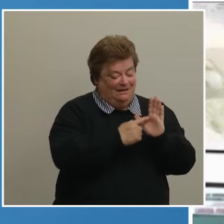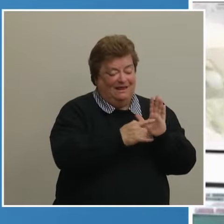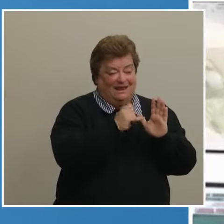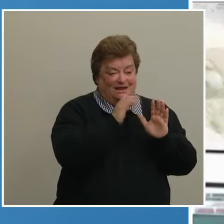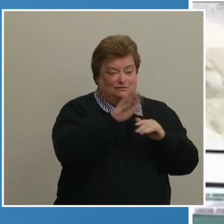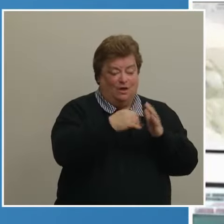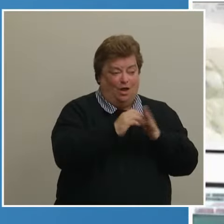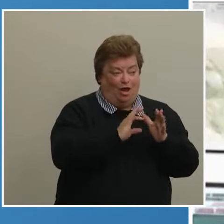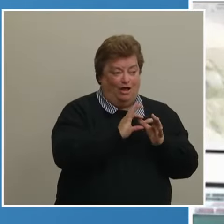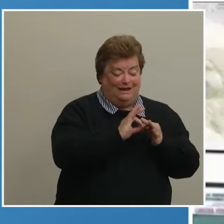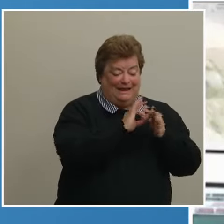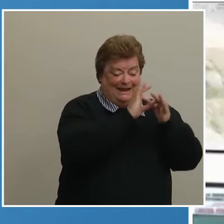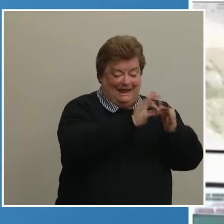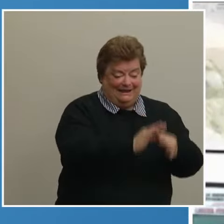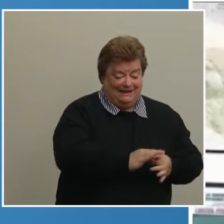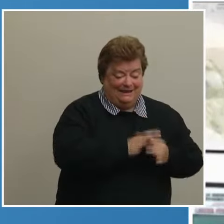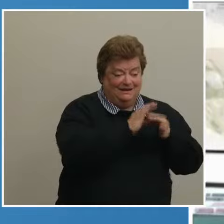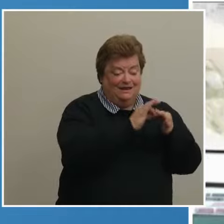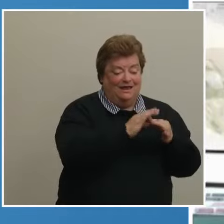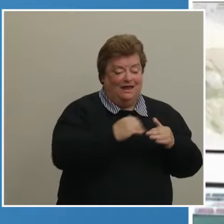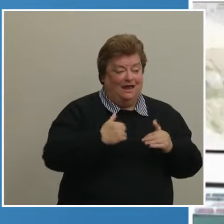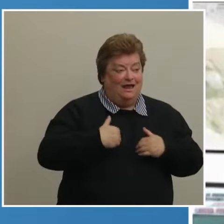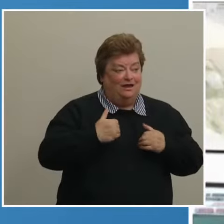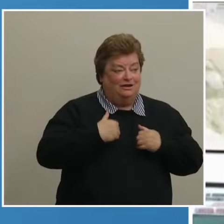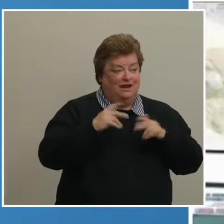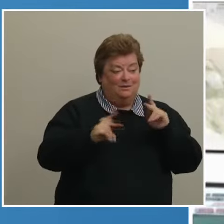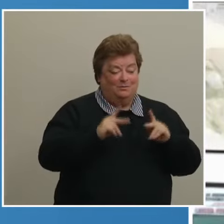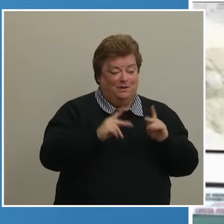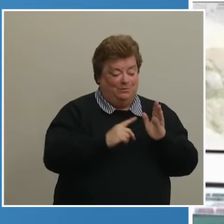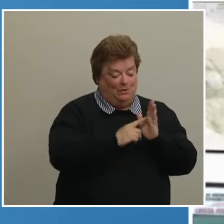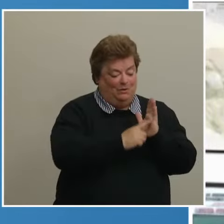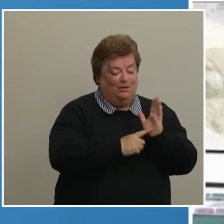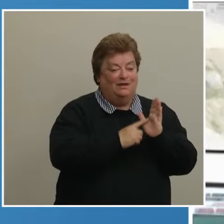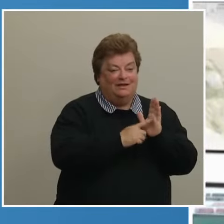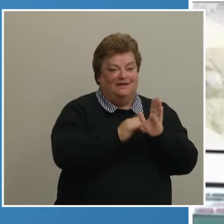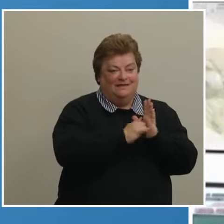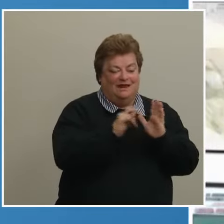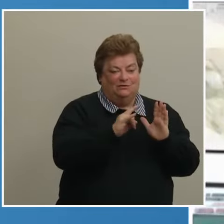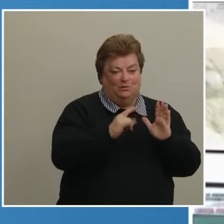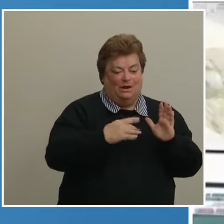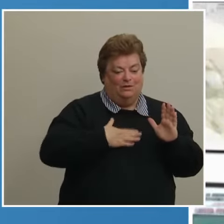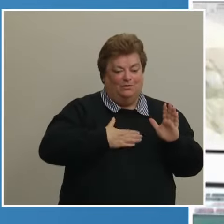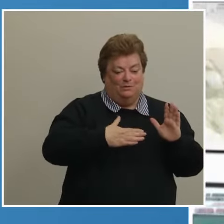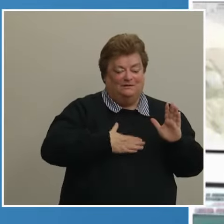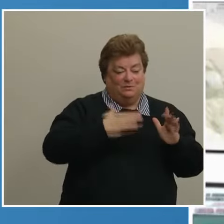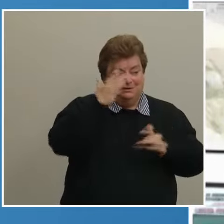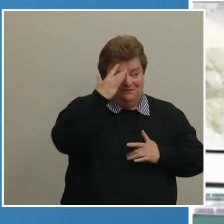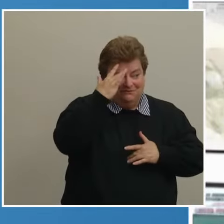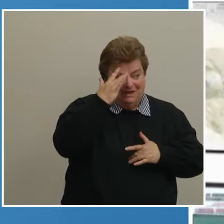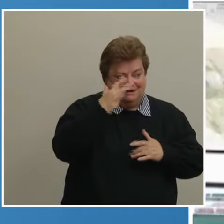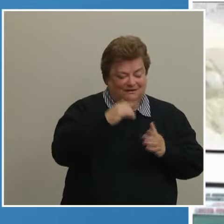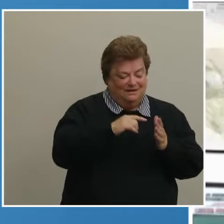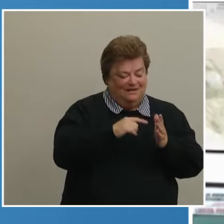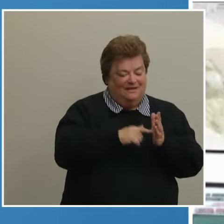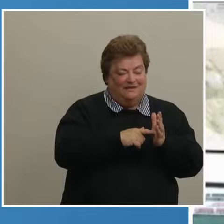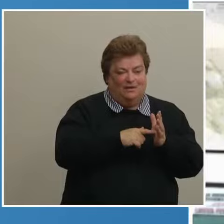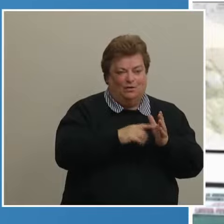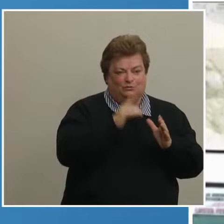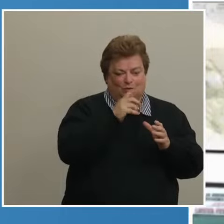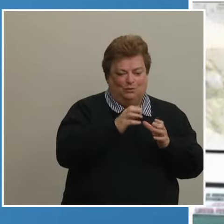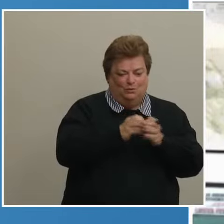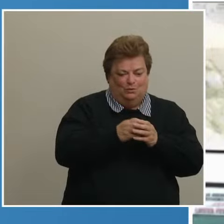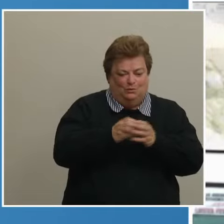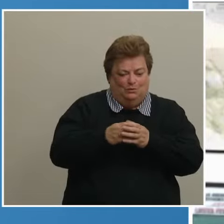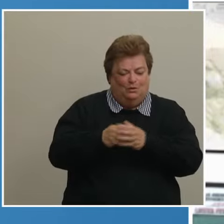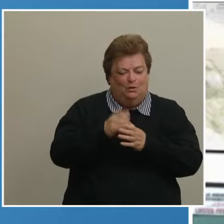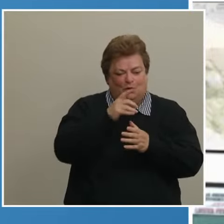connected to each other are young people and young adults. This is where respiratory virus transmission occurs, in these people who are tightly grouped and